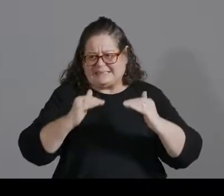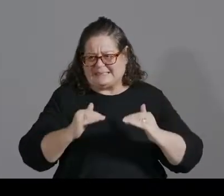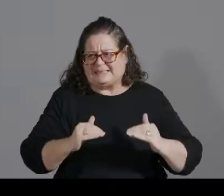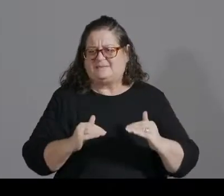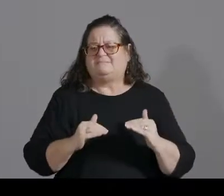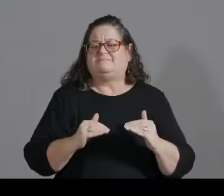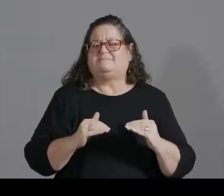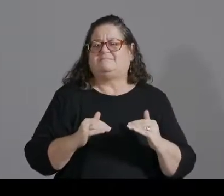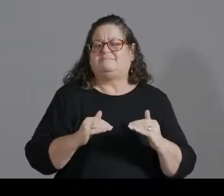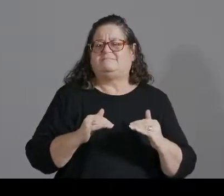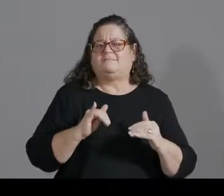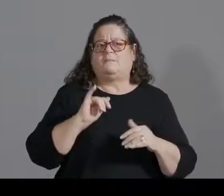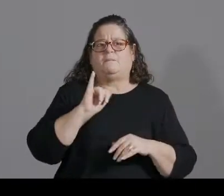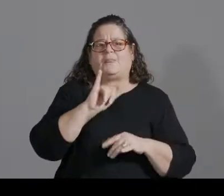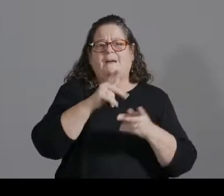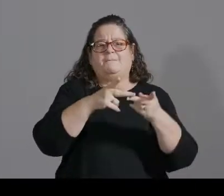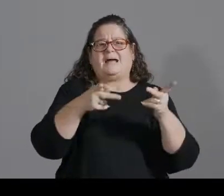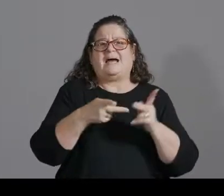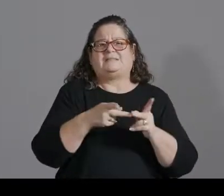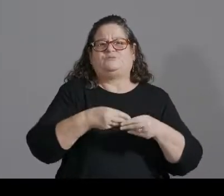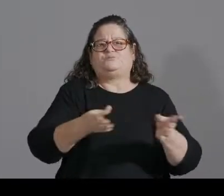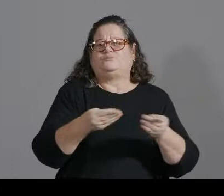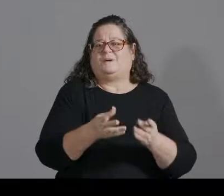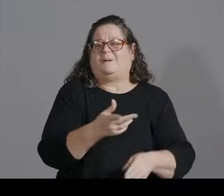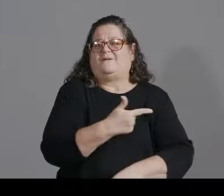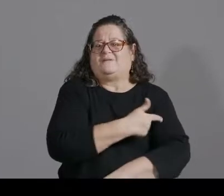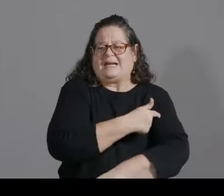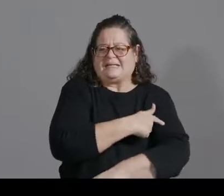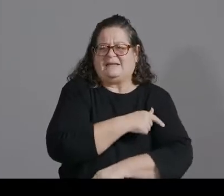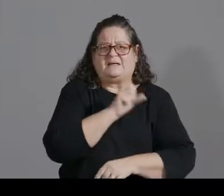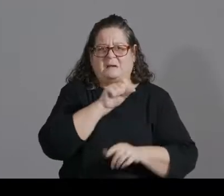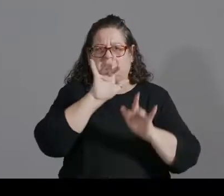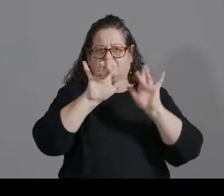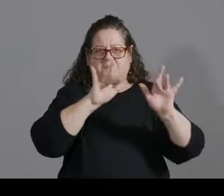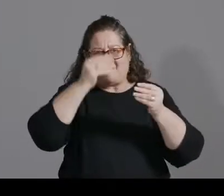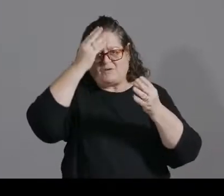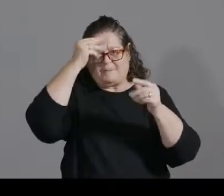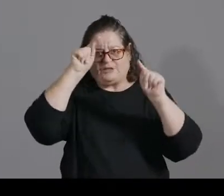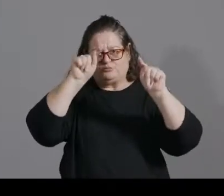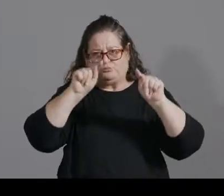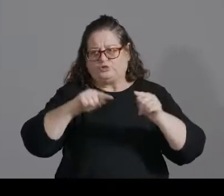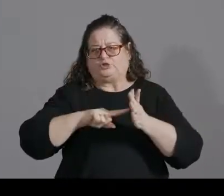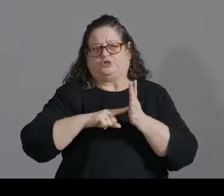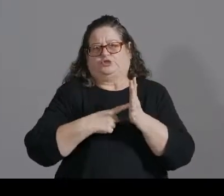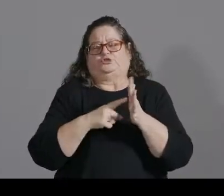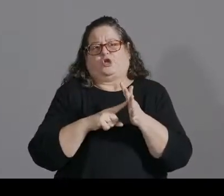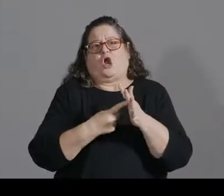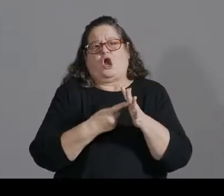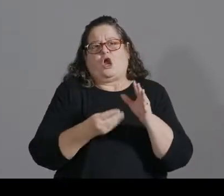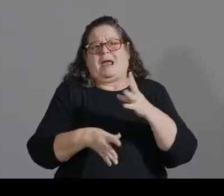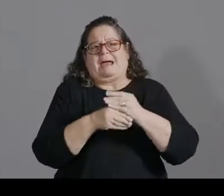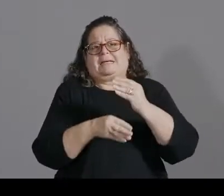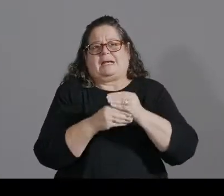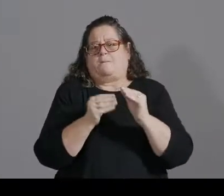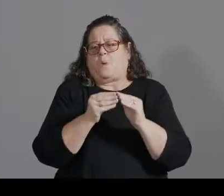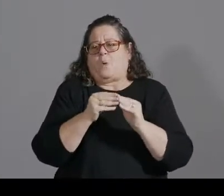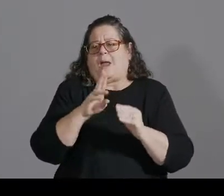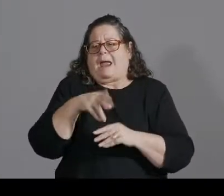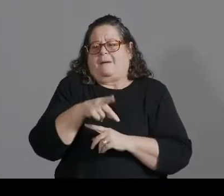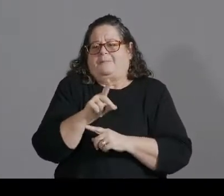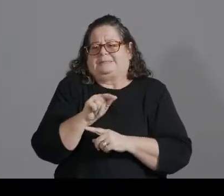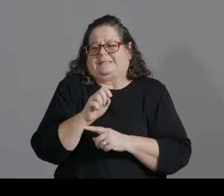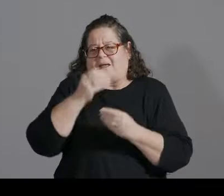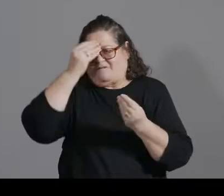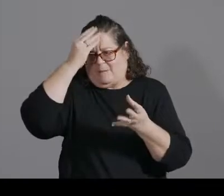broken down by jurisdiction. This continues to be a work in progress. We have additional ads that we are planning to do. We just wanted to get